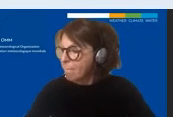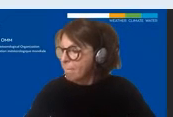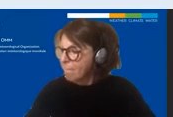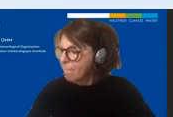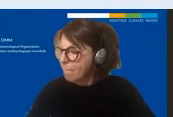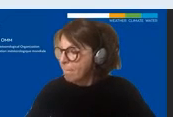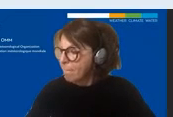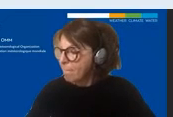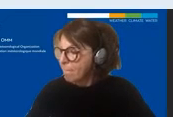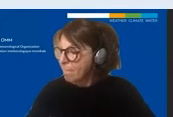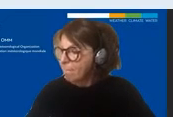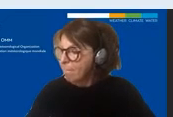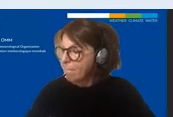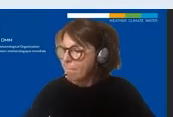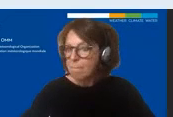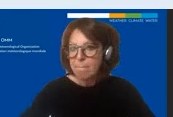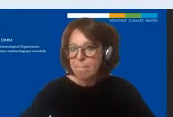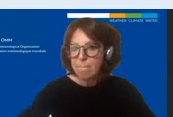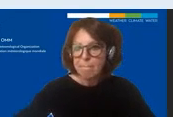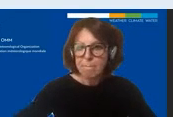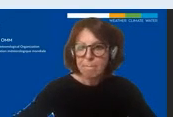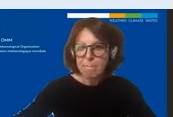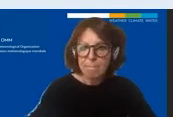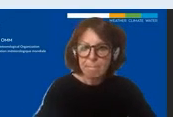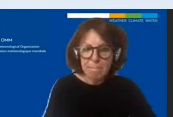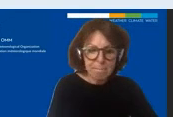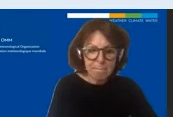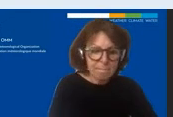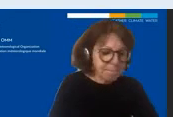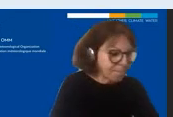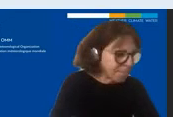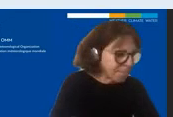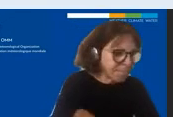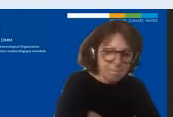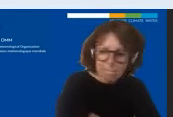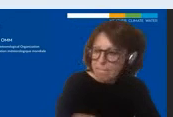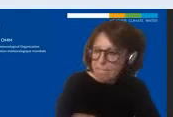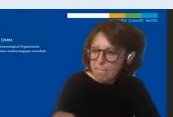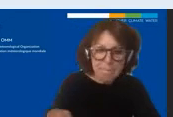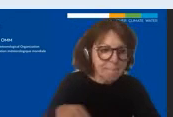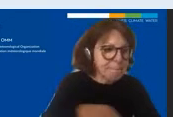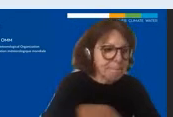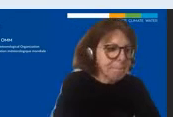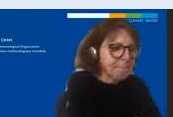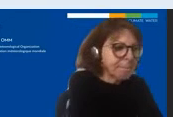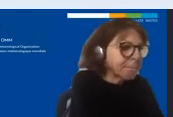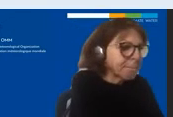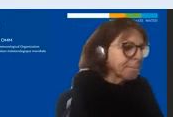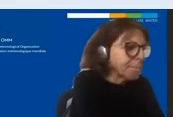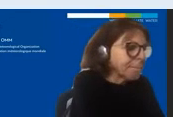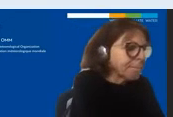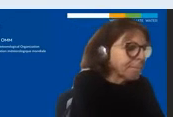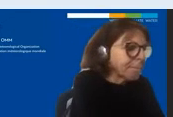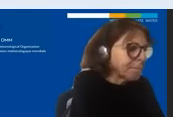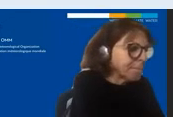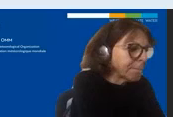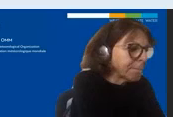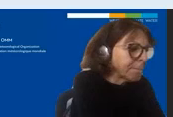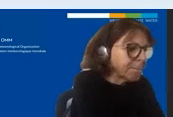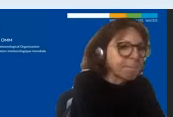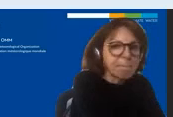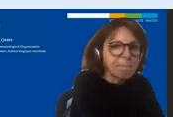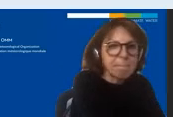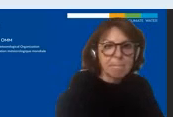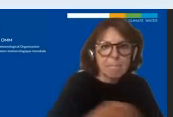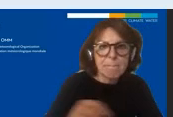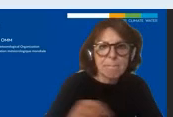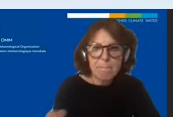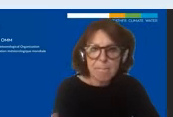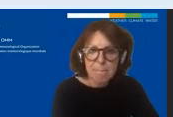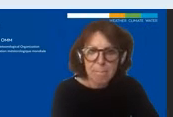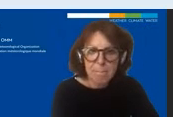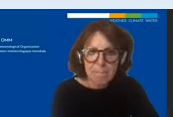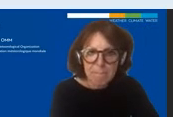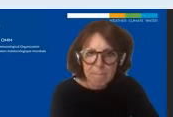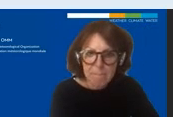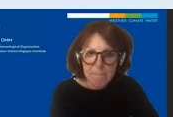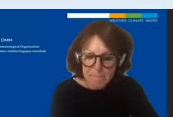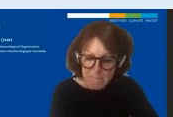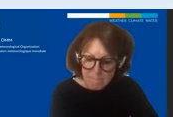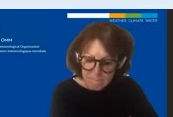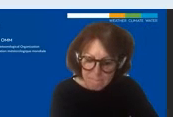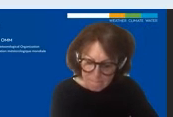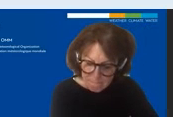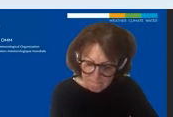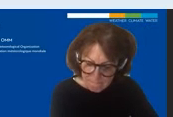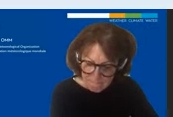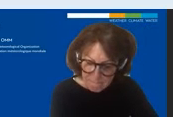For short-range forecasting, we are depending on the Met Office unified model. We are running it on